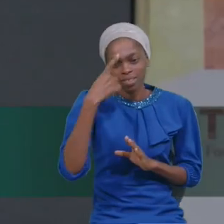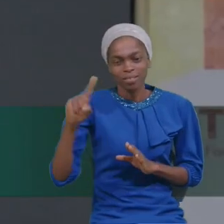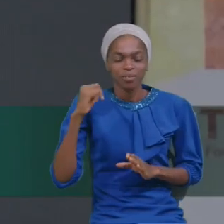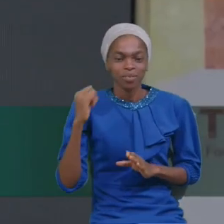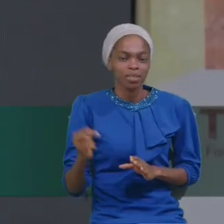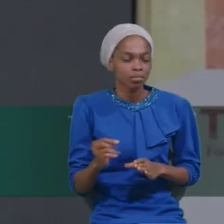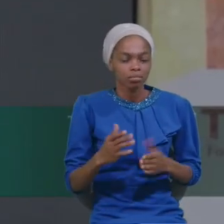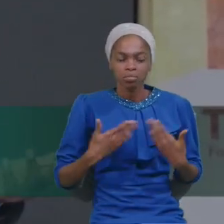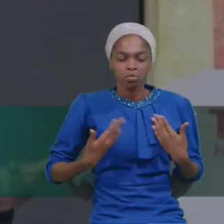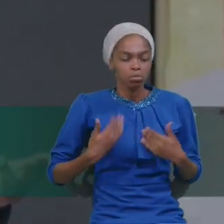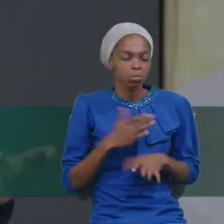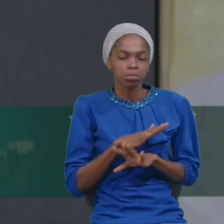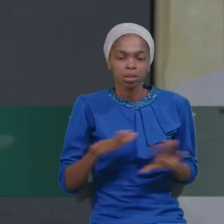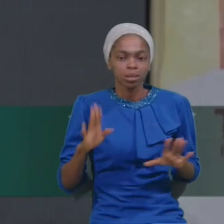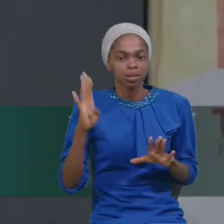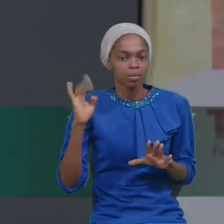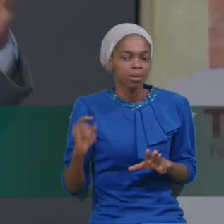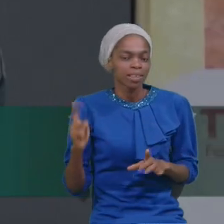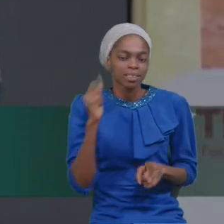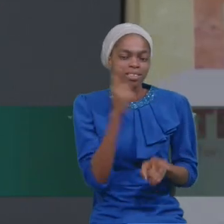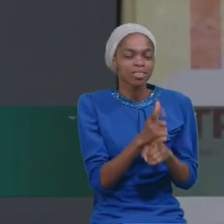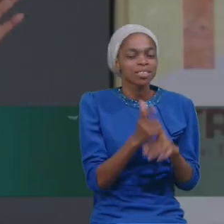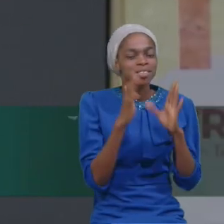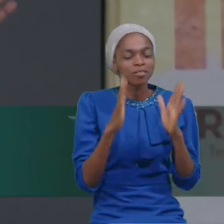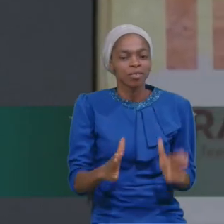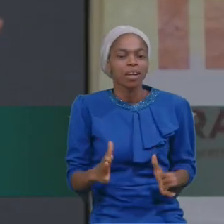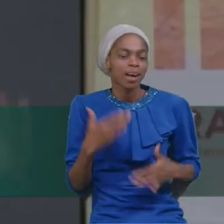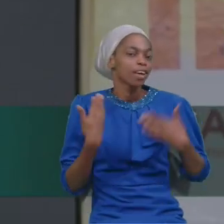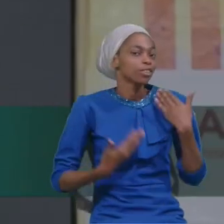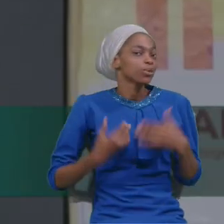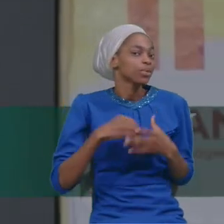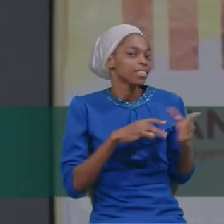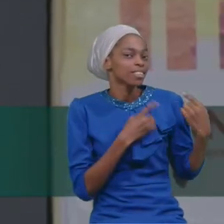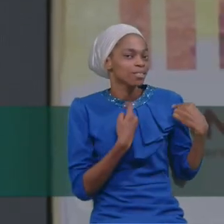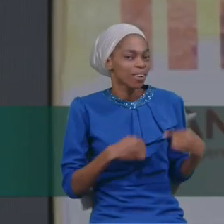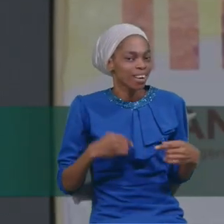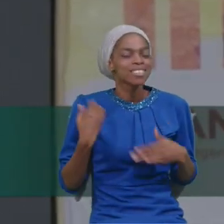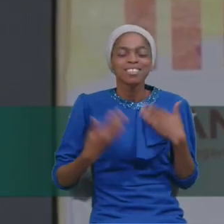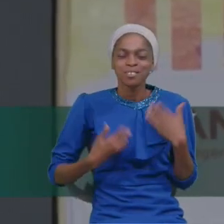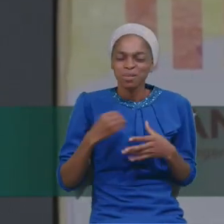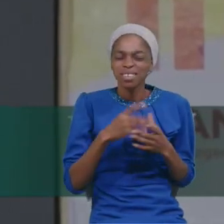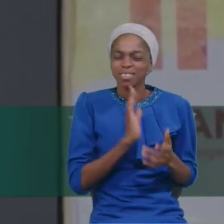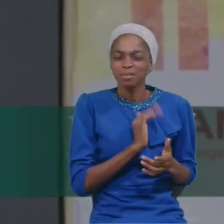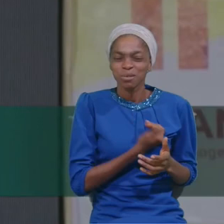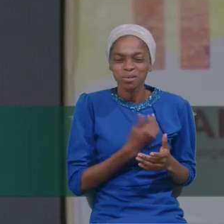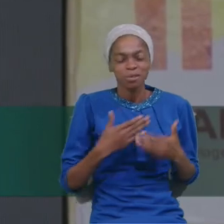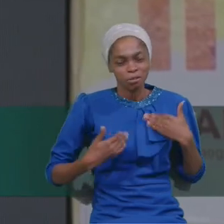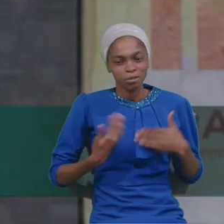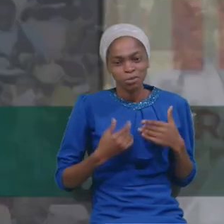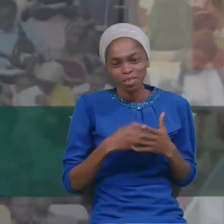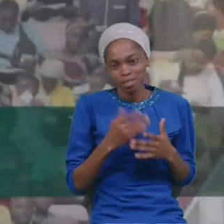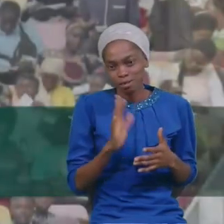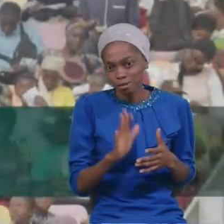Joy in your mind. And joy every time the result comes out, joy.